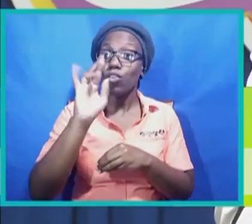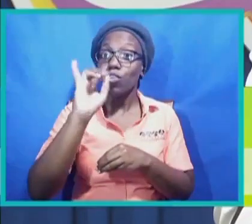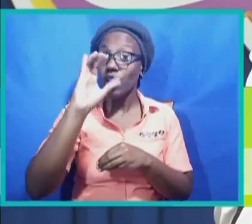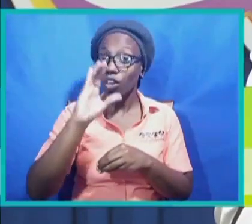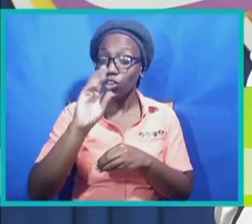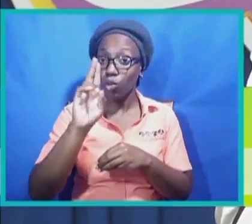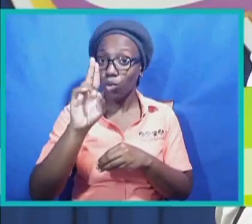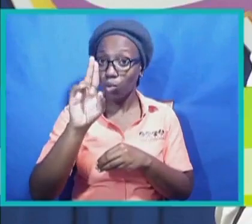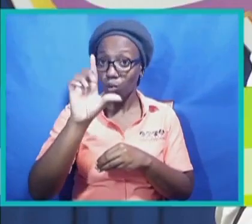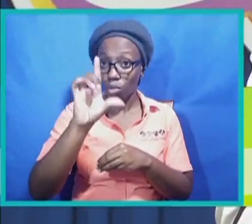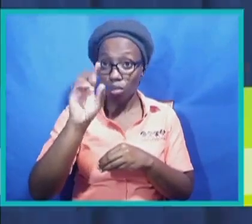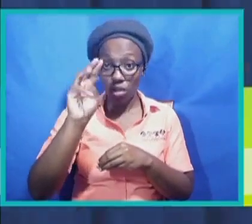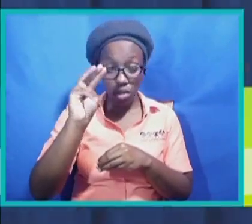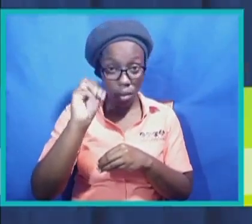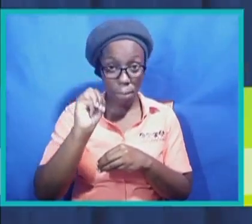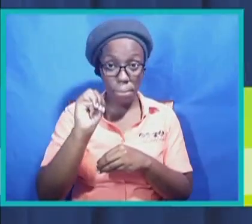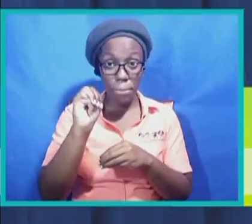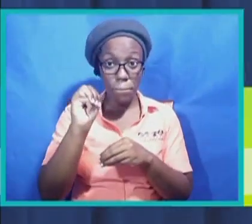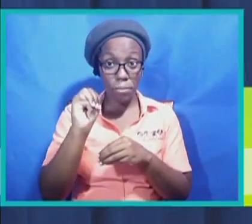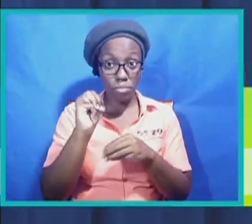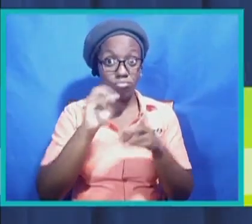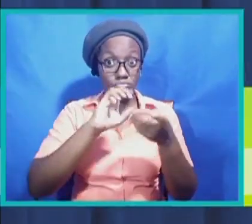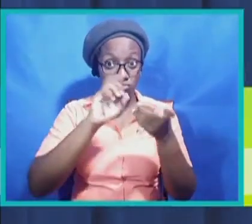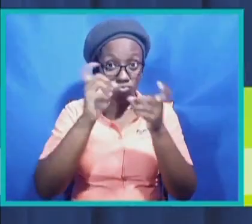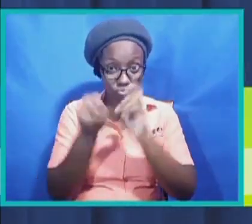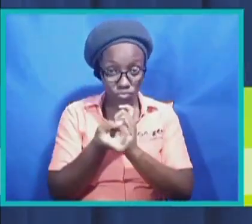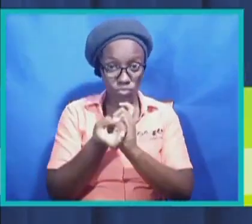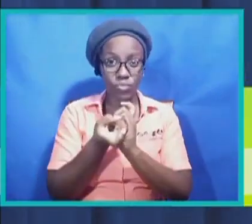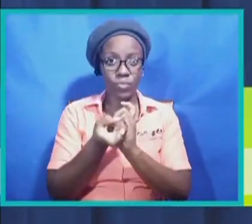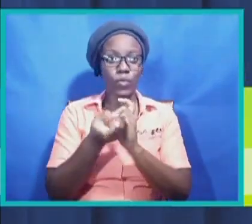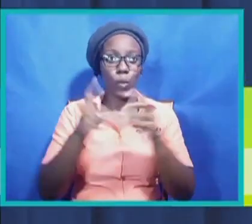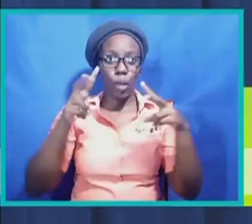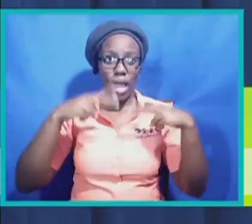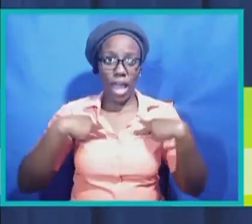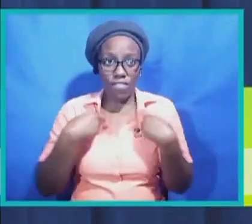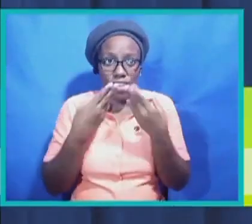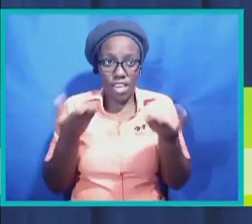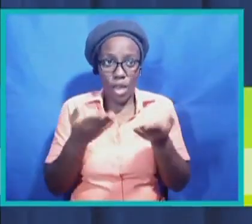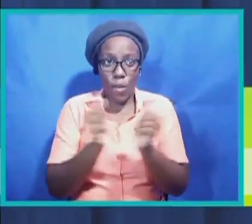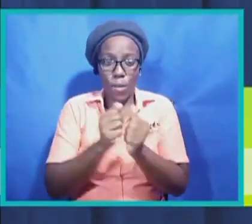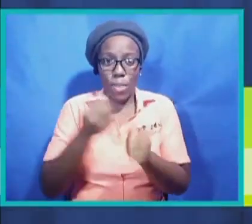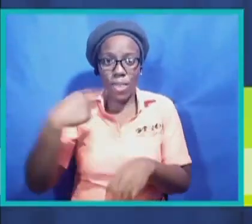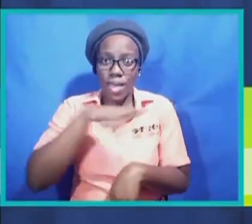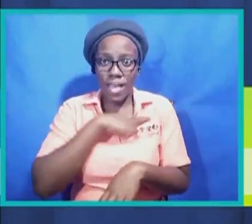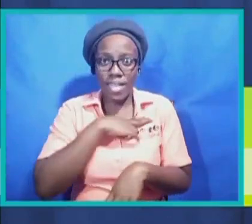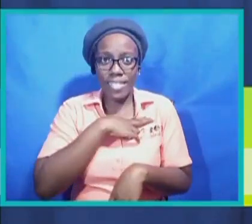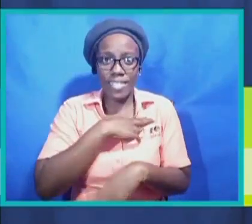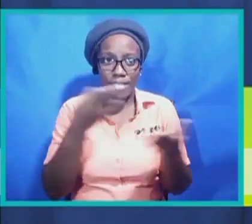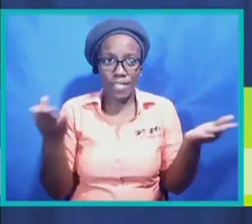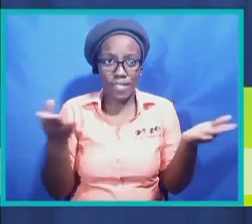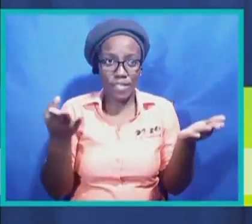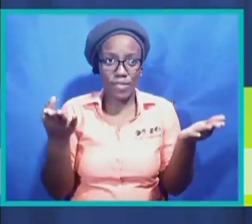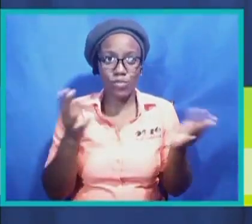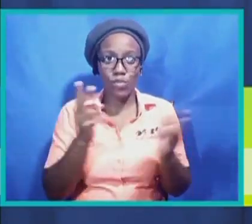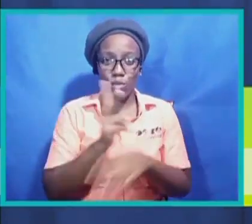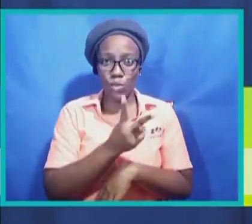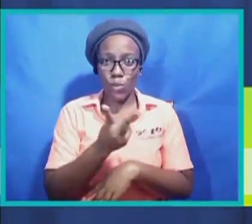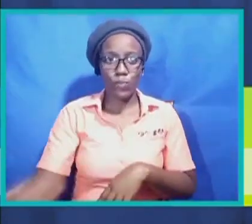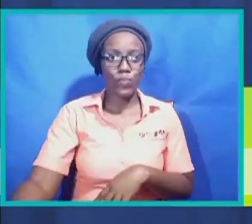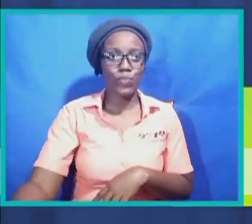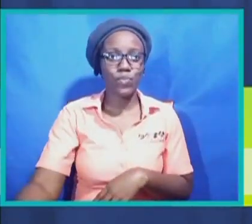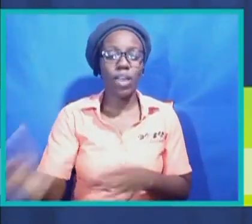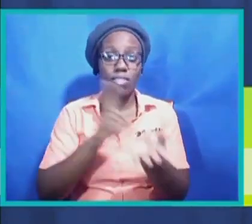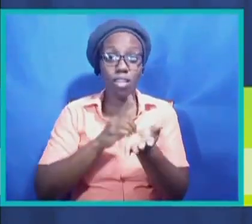Gillian Paul, and Education Consultant and Educator, Mr. Harilal Seecharan. Dr. Paul, Mr.